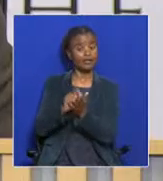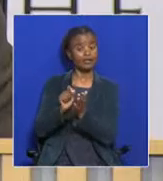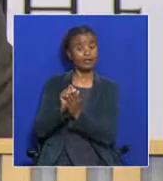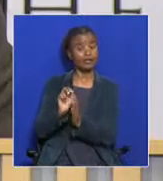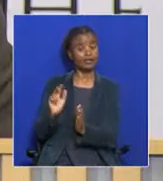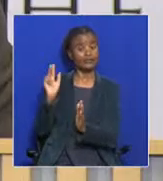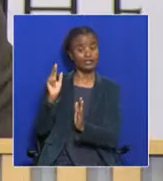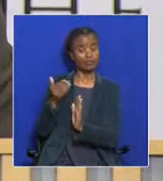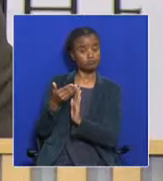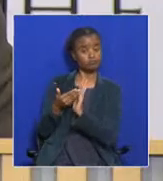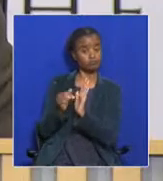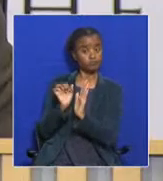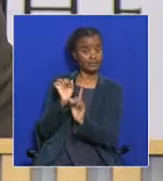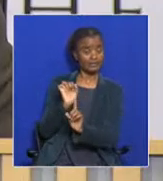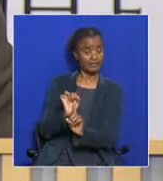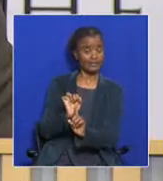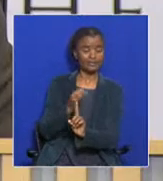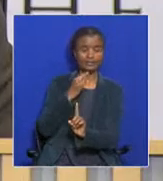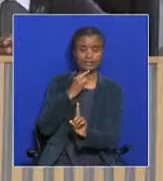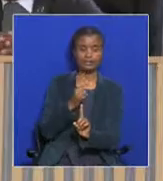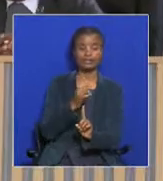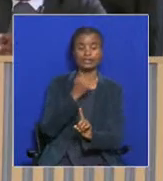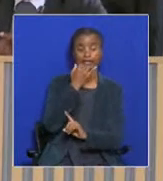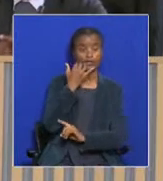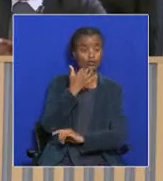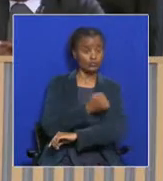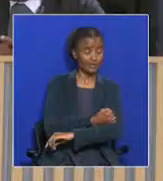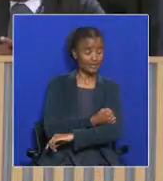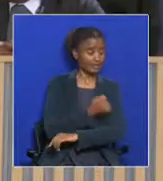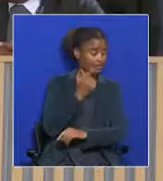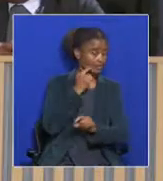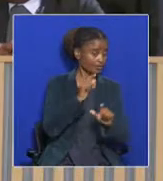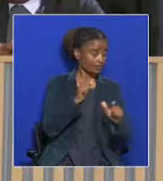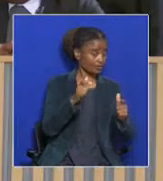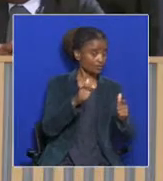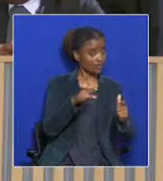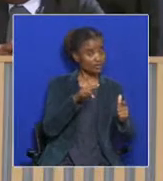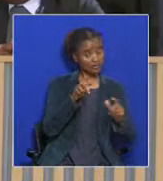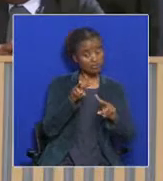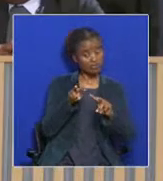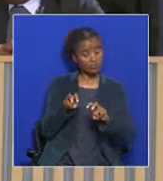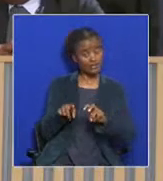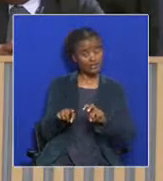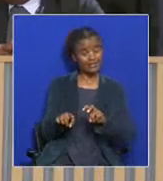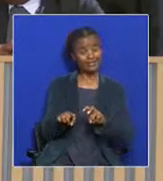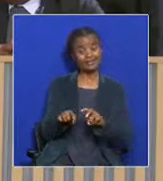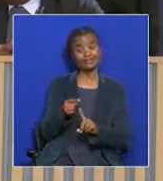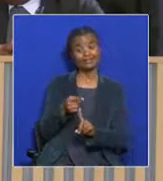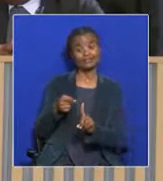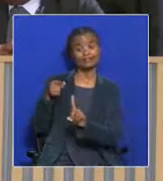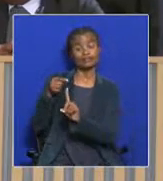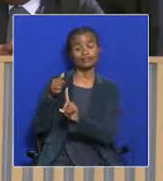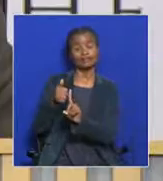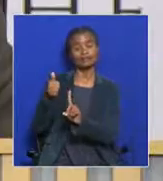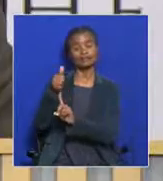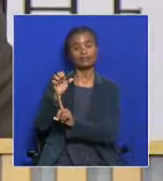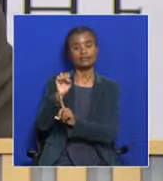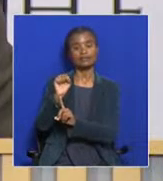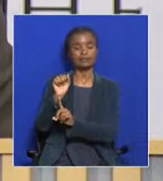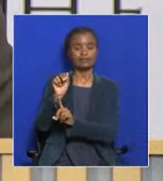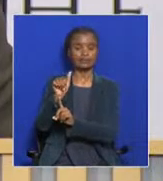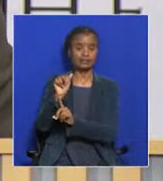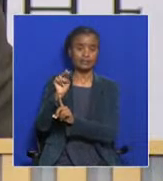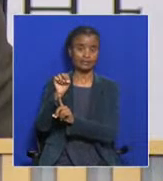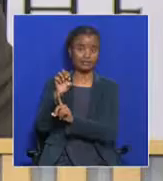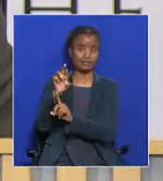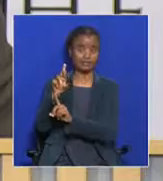where the Commission is going to look at, but besides that, in Warrant Officer Sander's statement, he does make mention that Warrant